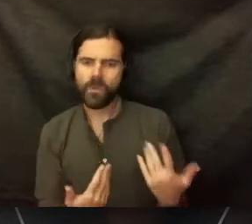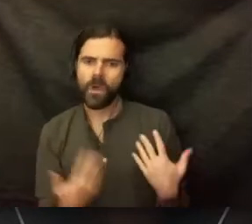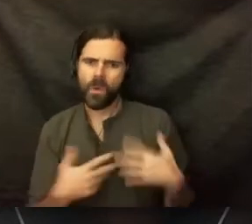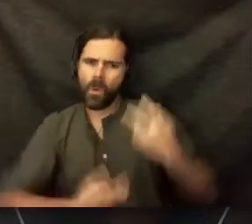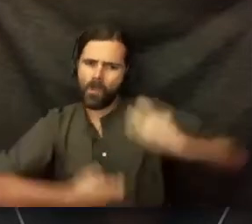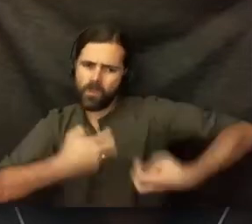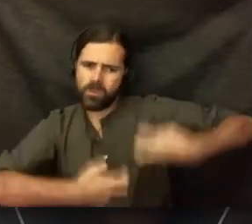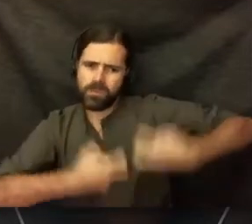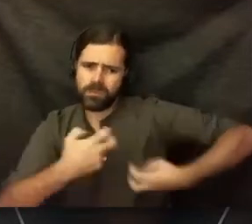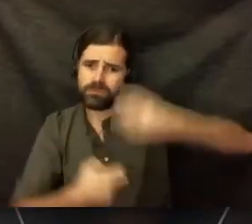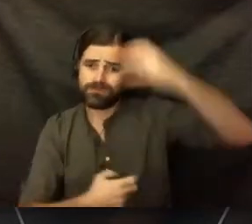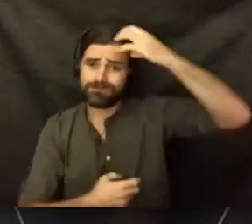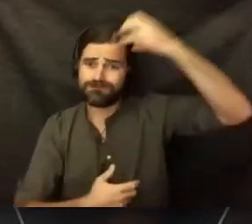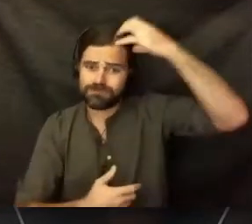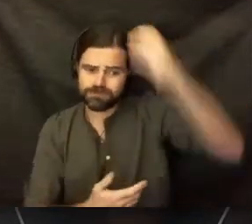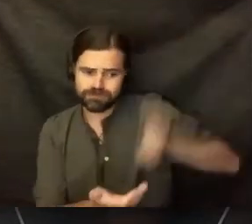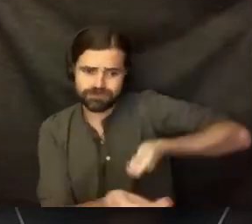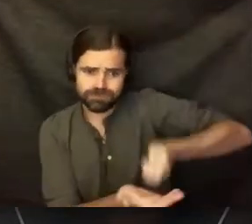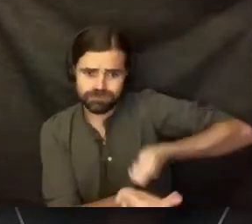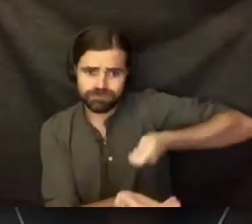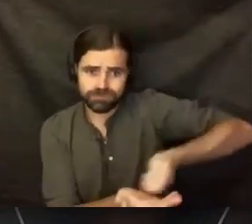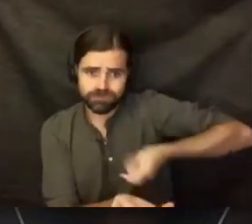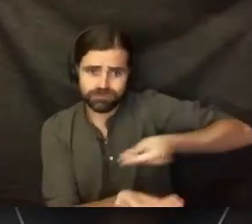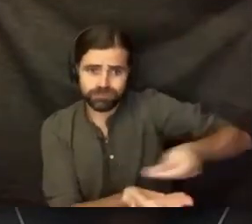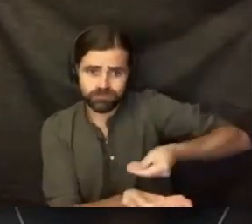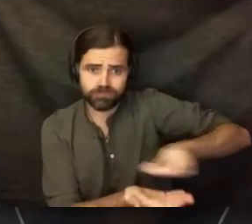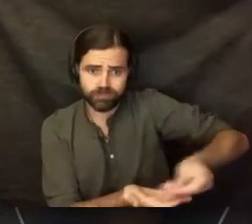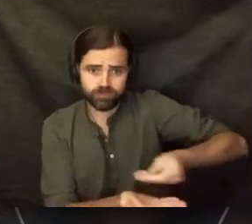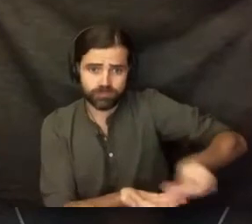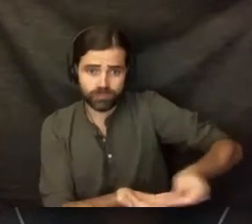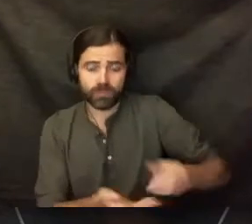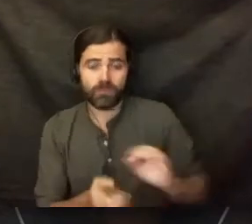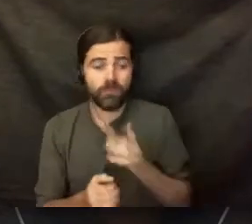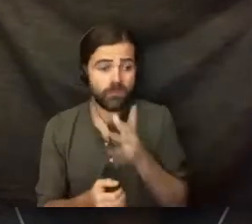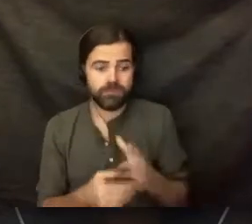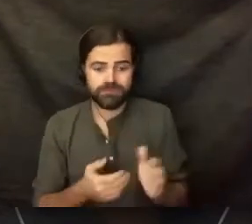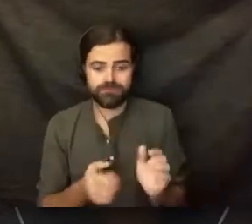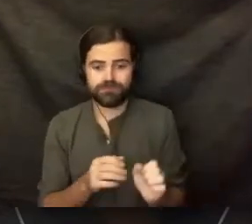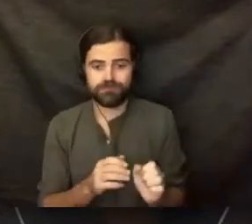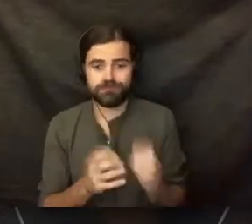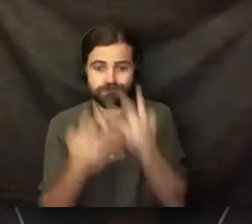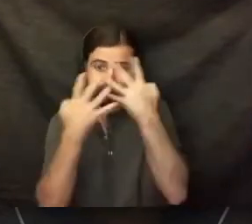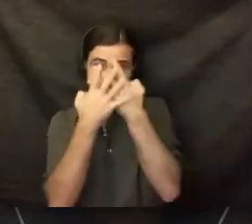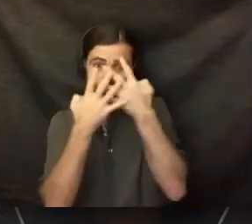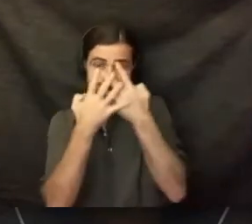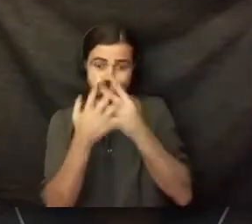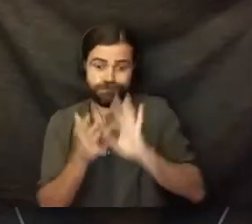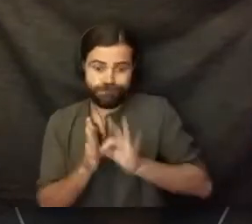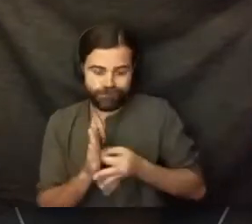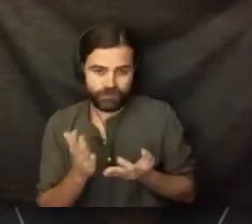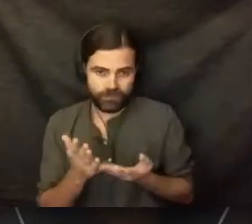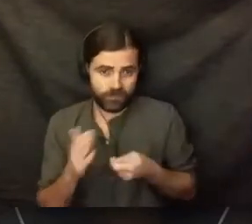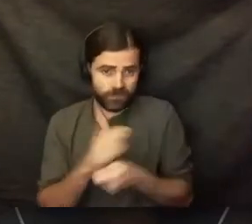of actually the penal systems. The reality is, and this is something that social investment and the impact economy has ignored, is